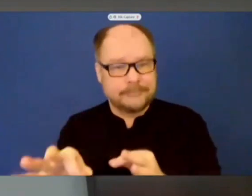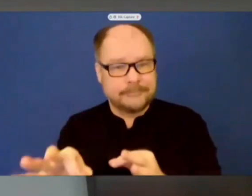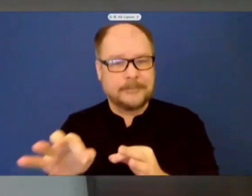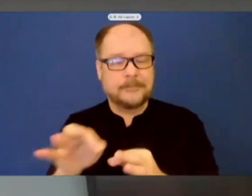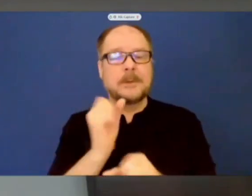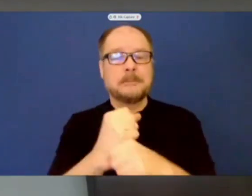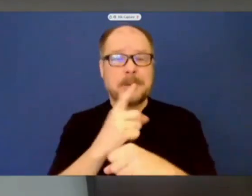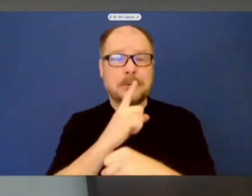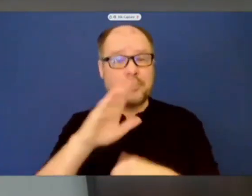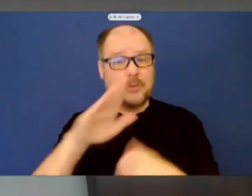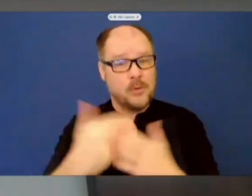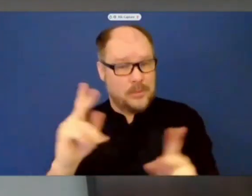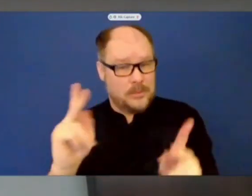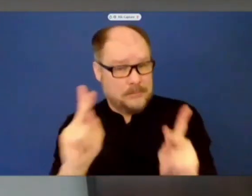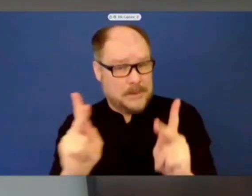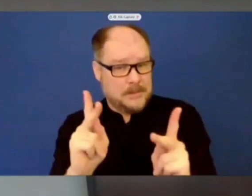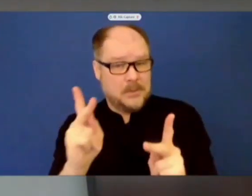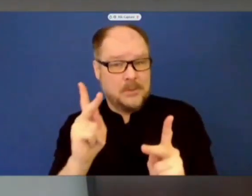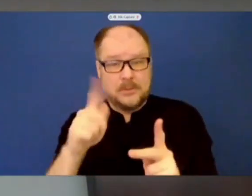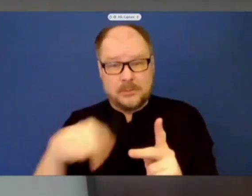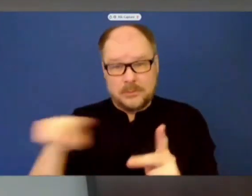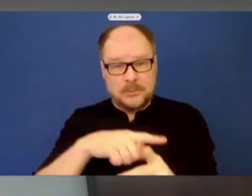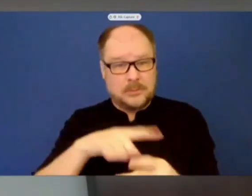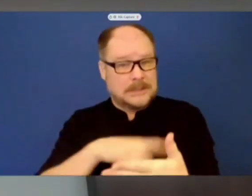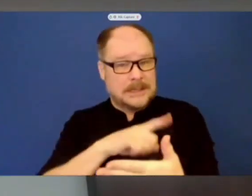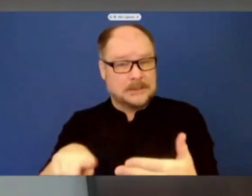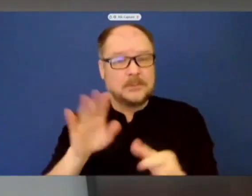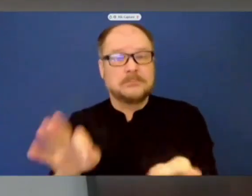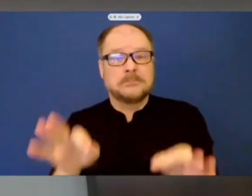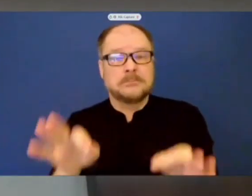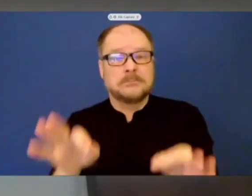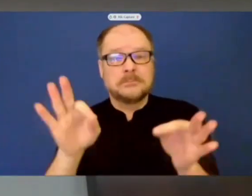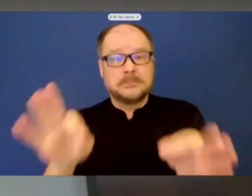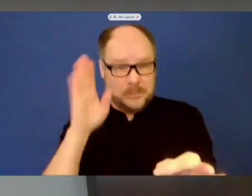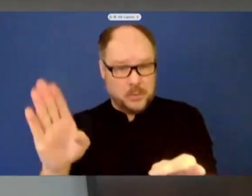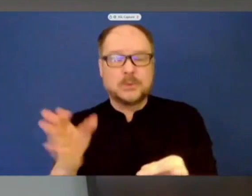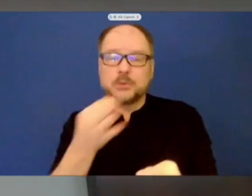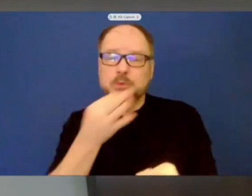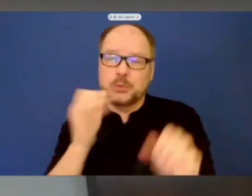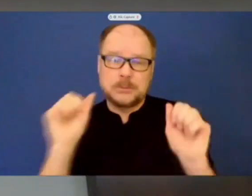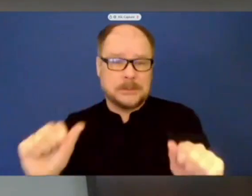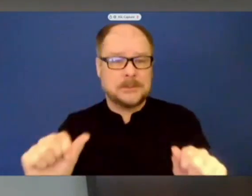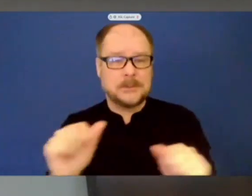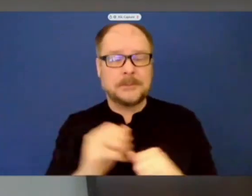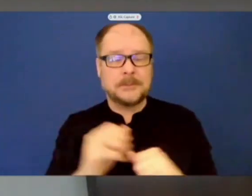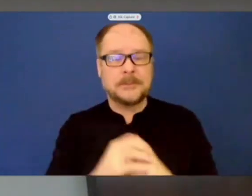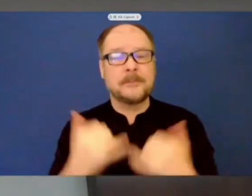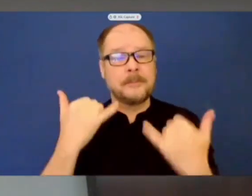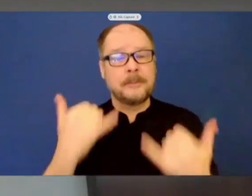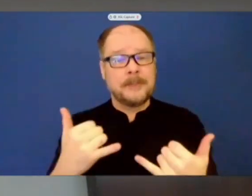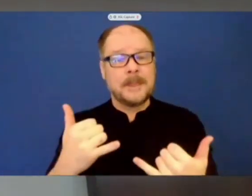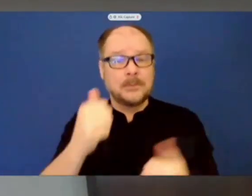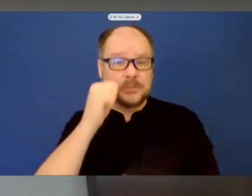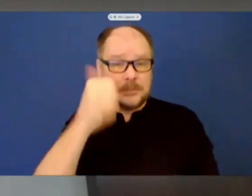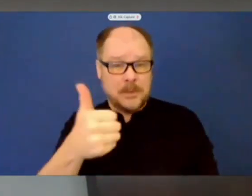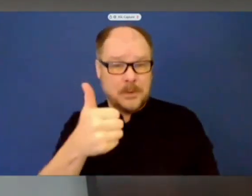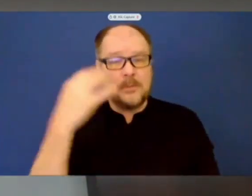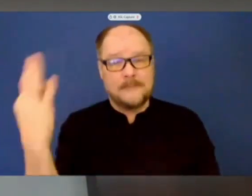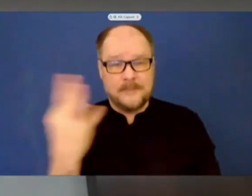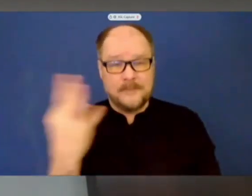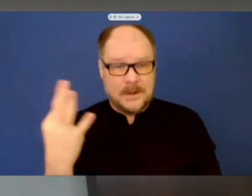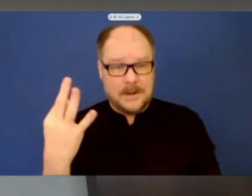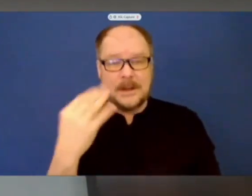have an appointment as soon as possible, and all appointments will be honored. At this time, appointments tomorrow, which is Friday, and Saturday